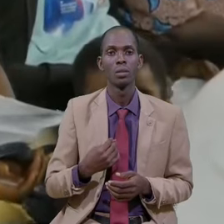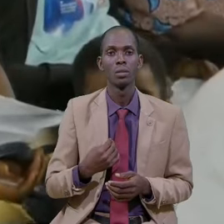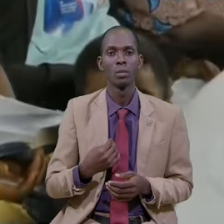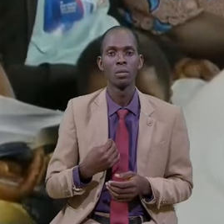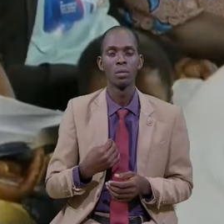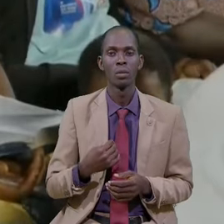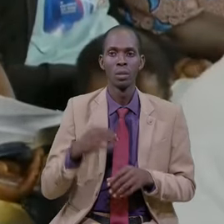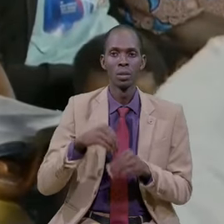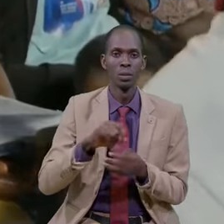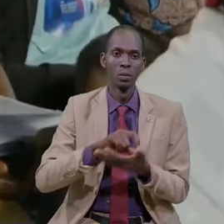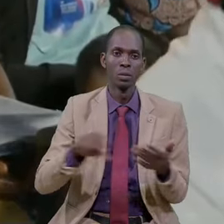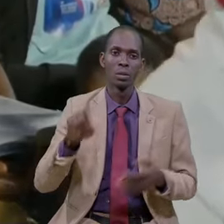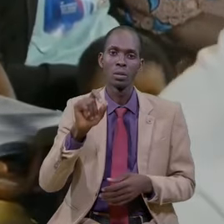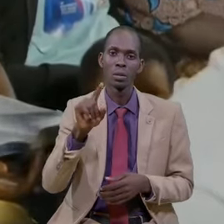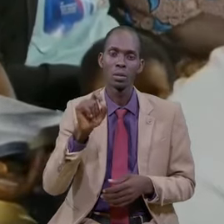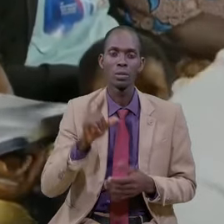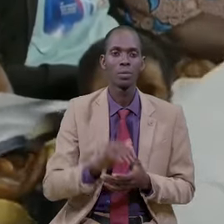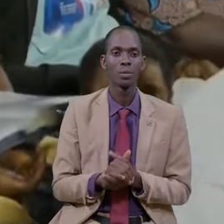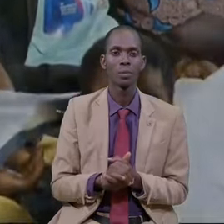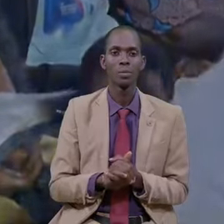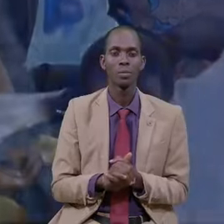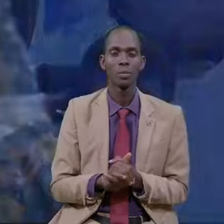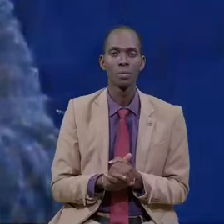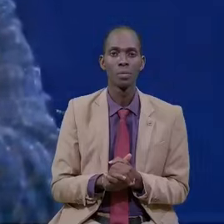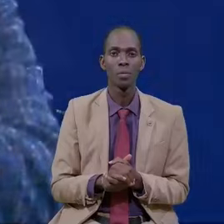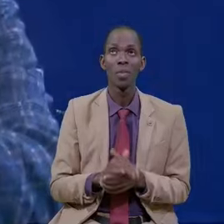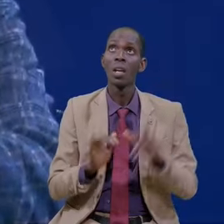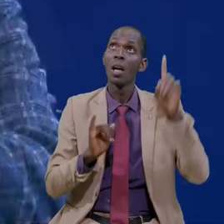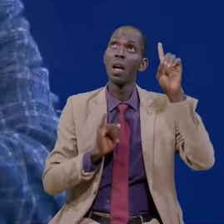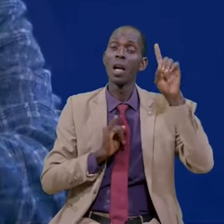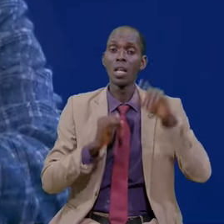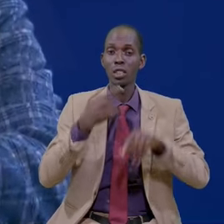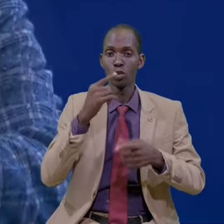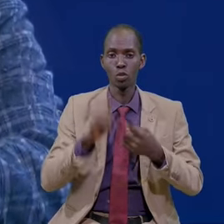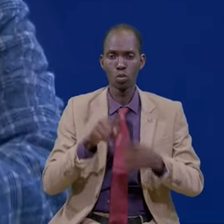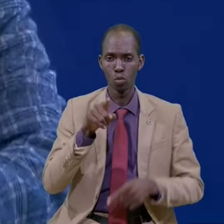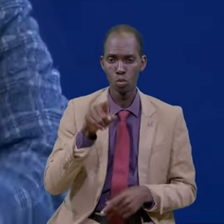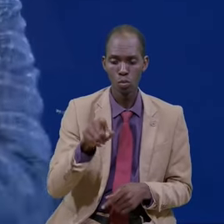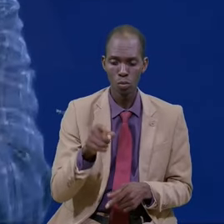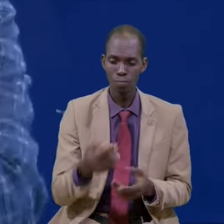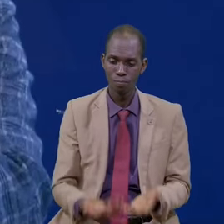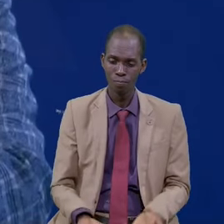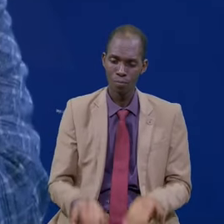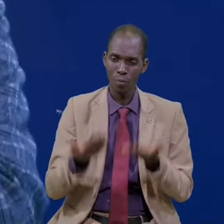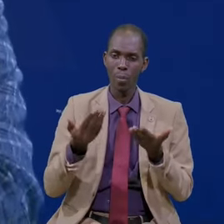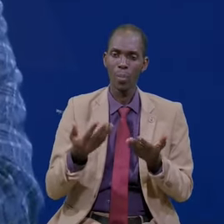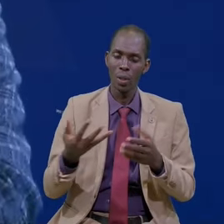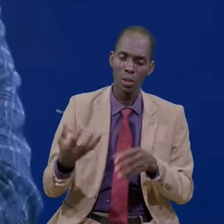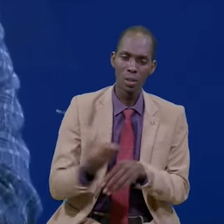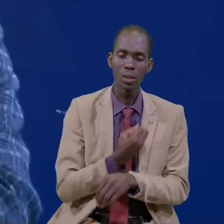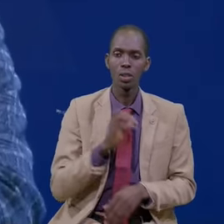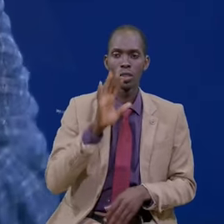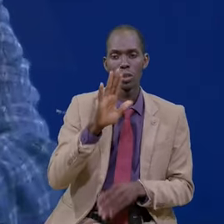in verse 11 I say unto thee arise take up thy